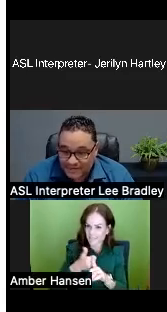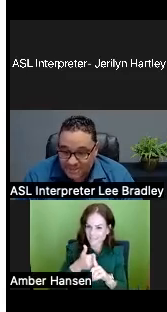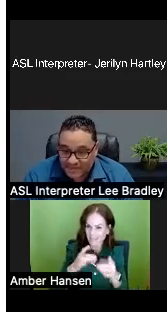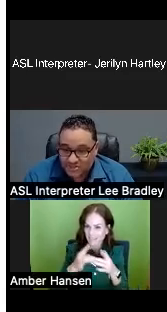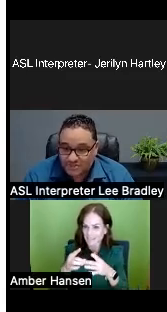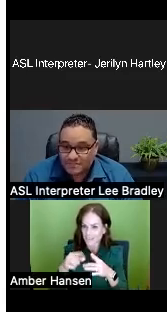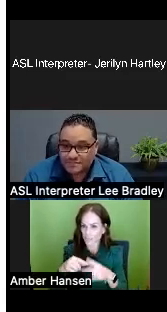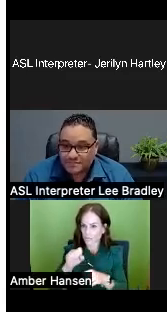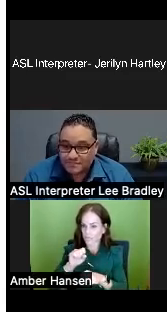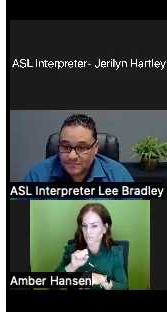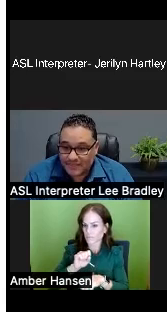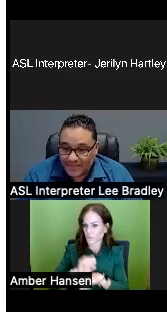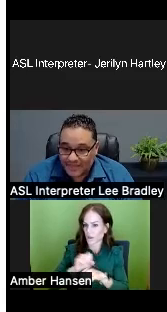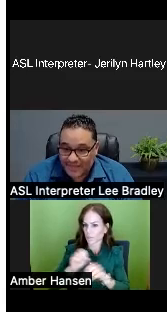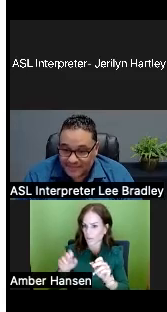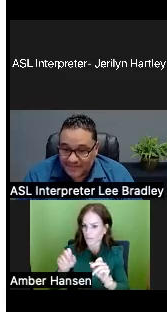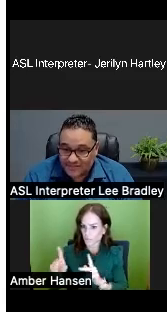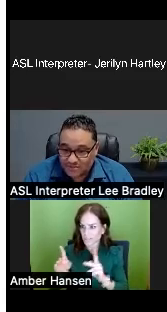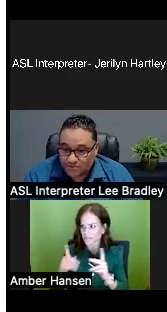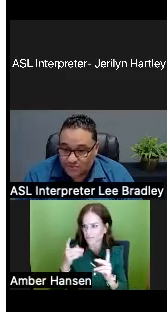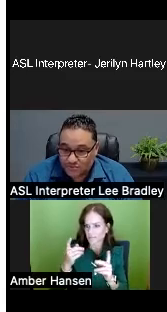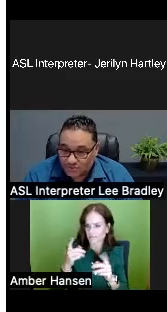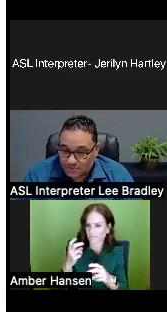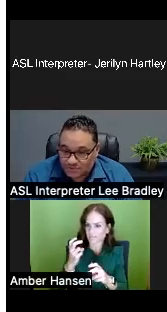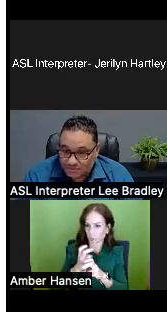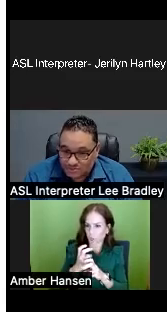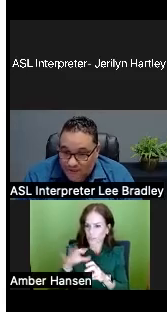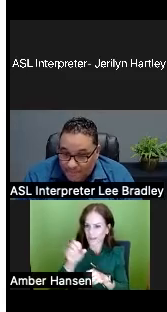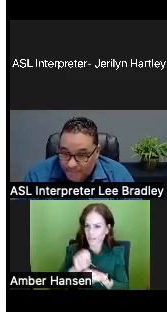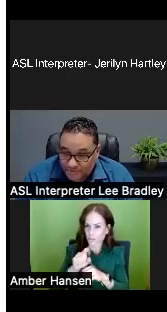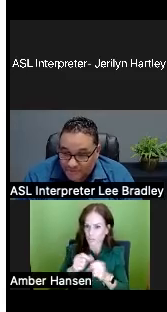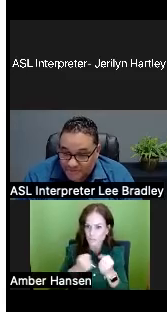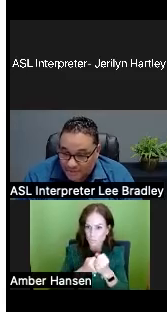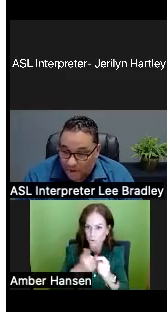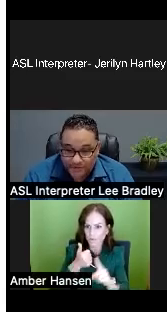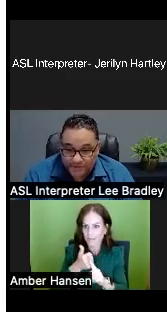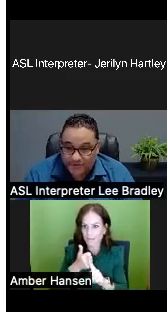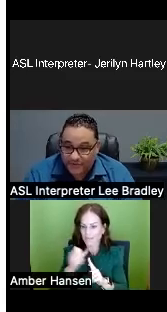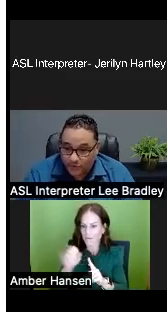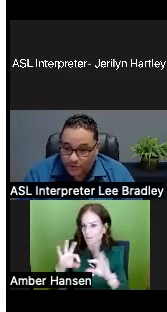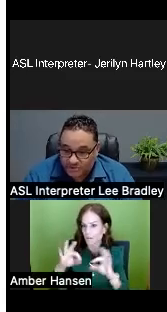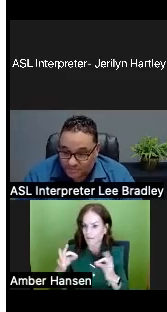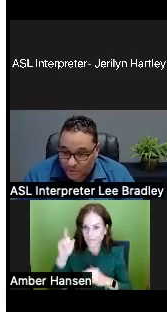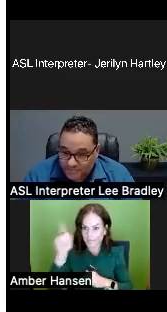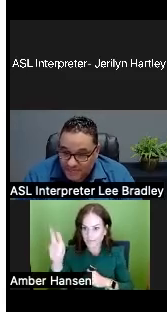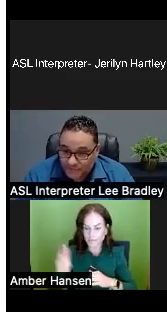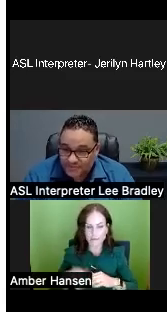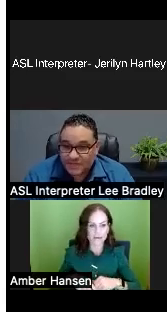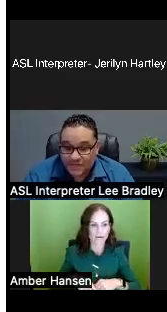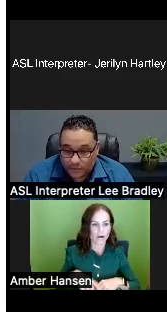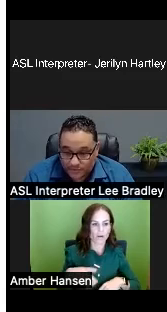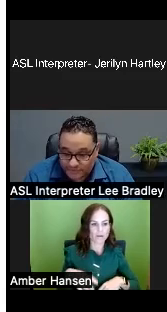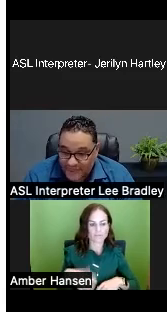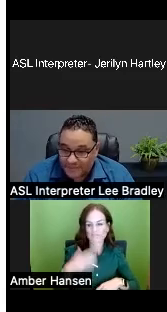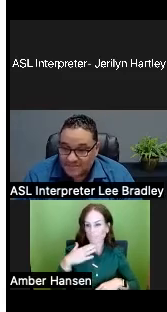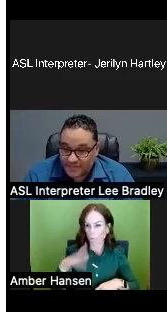limited education, and that leads to job opportunities, hard to find work to support themselves